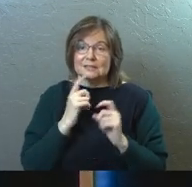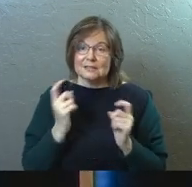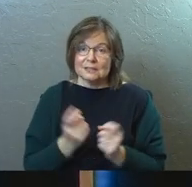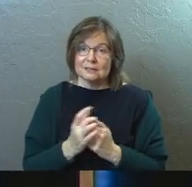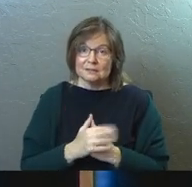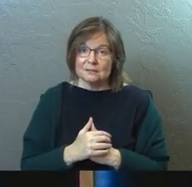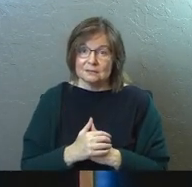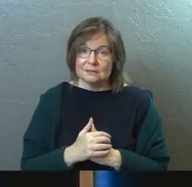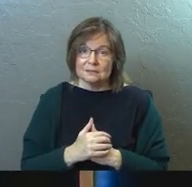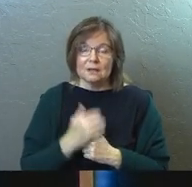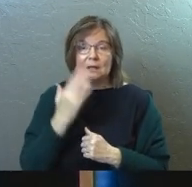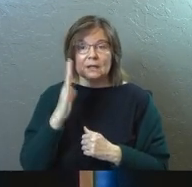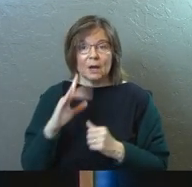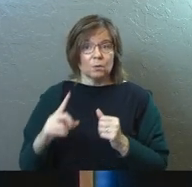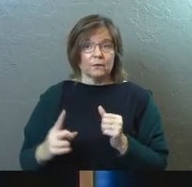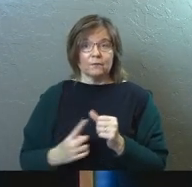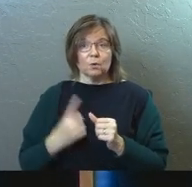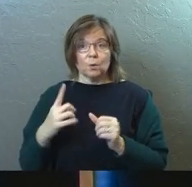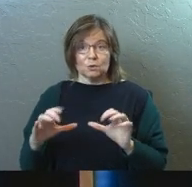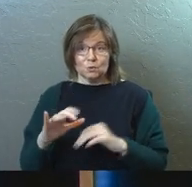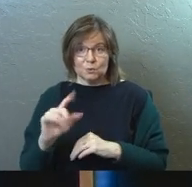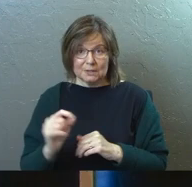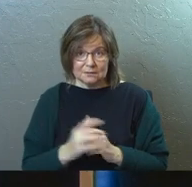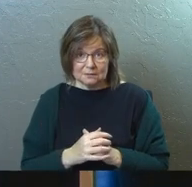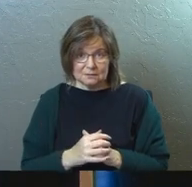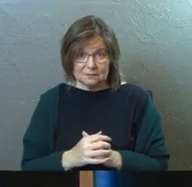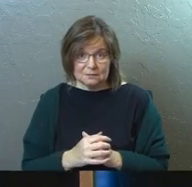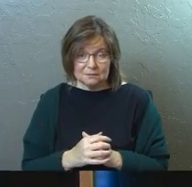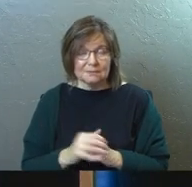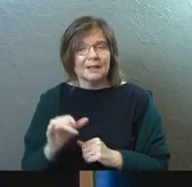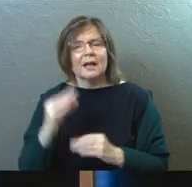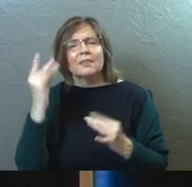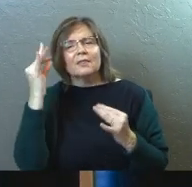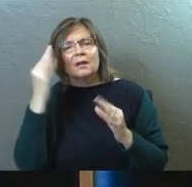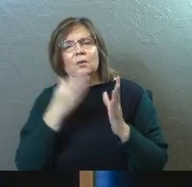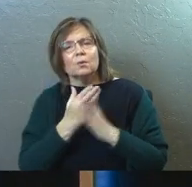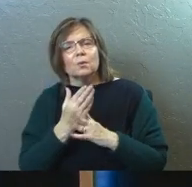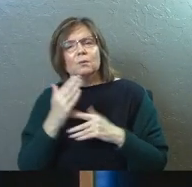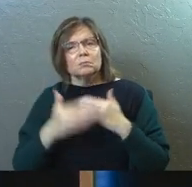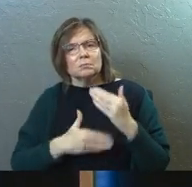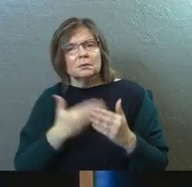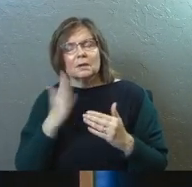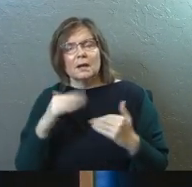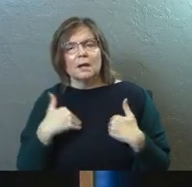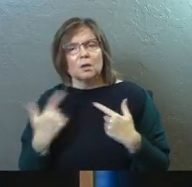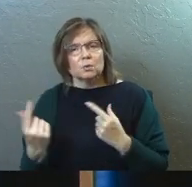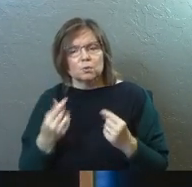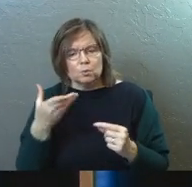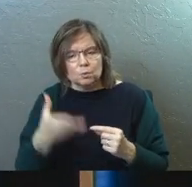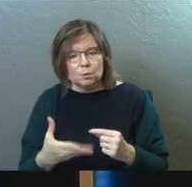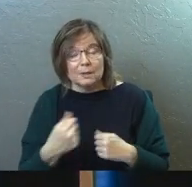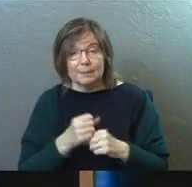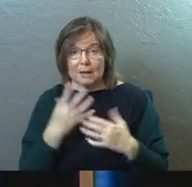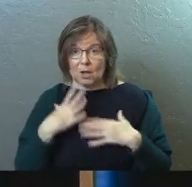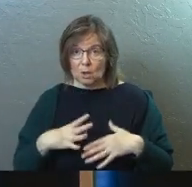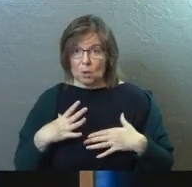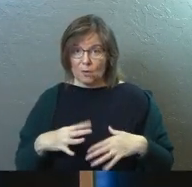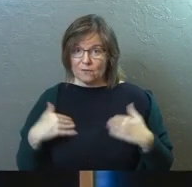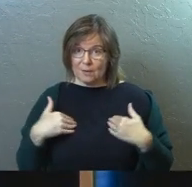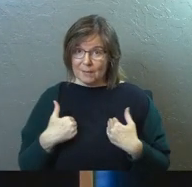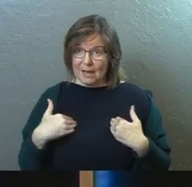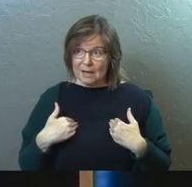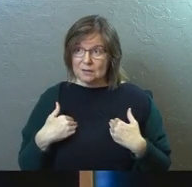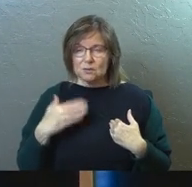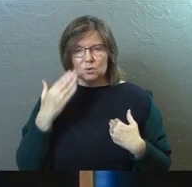Amen. And God was the first one to do it. Like, think through practically what God had to do there. He made clothing from